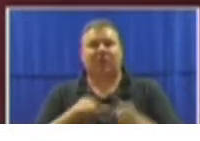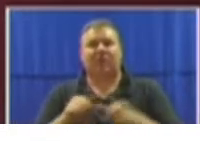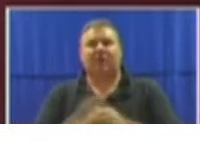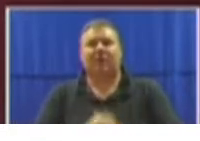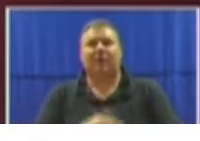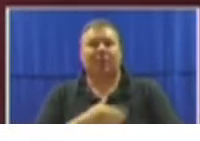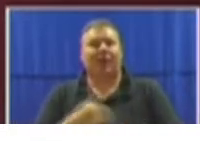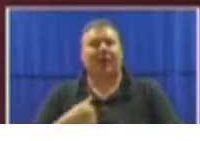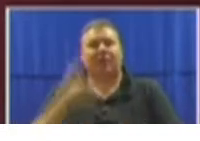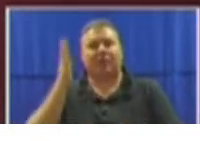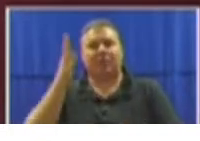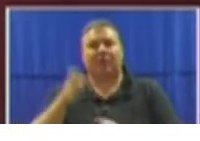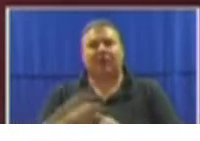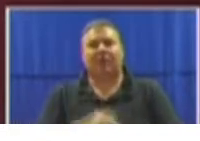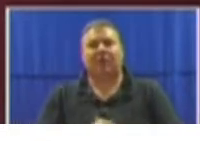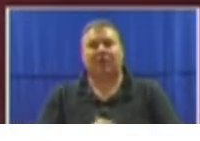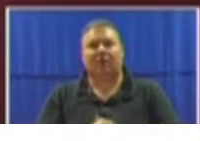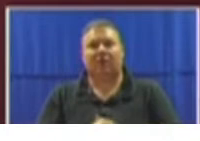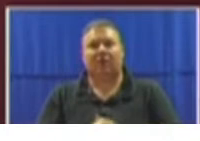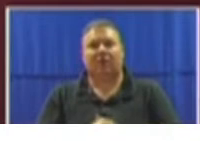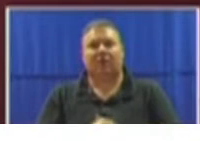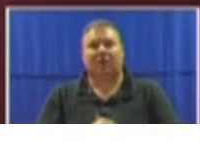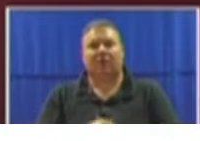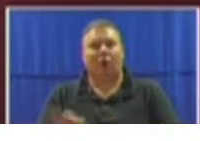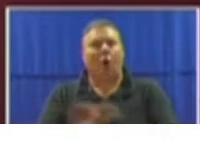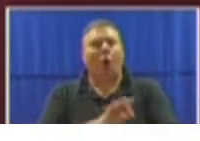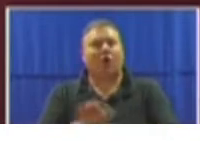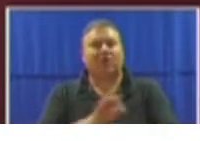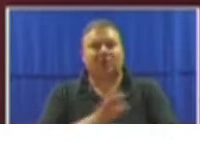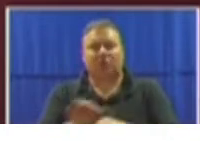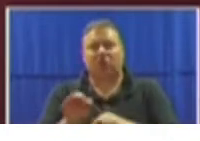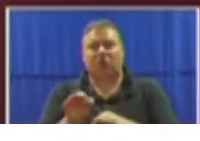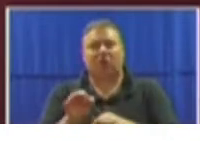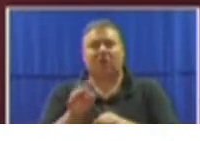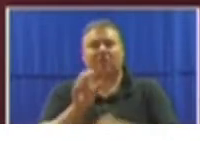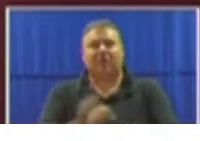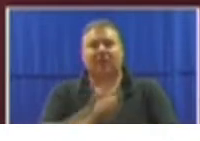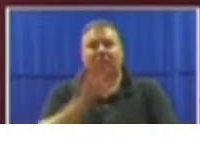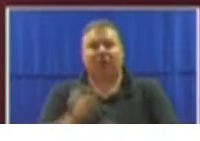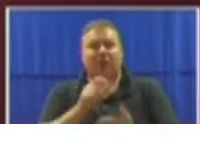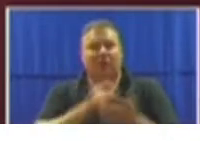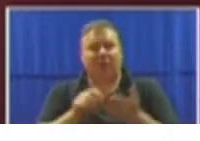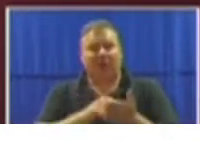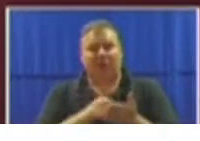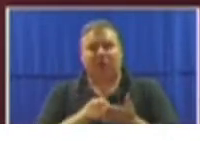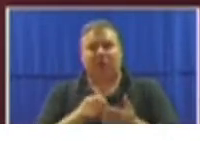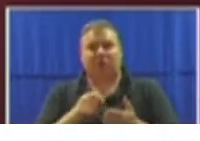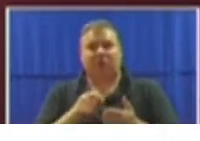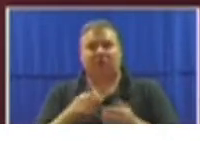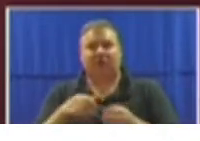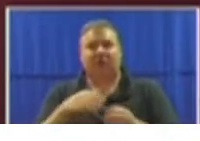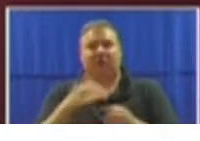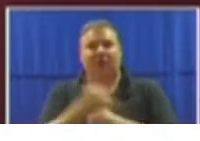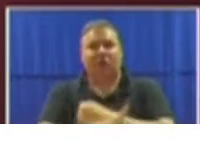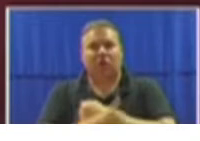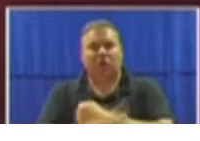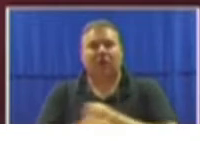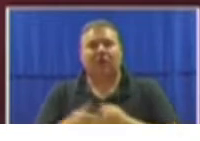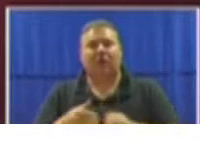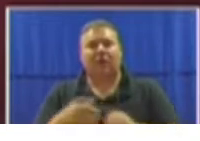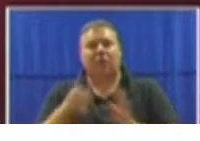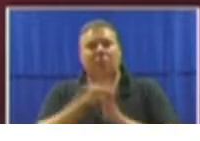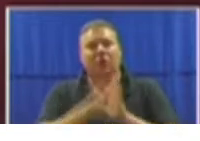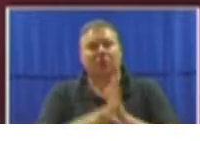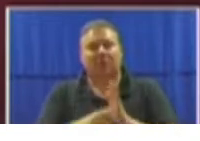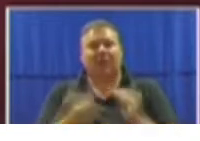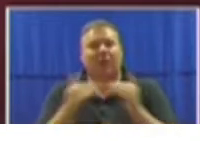the architecture of South Africa's democratic state is founded on principles of equality, freedom,